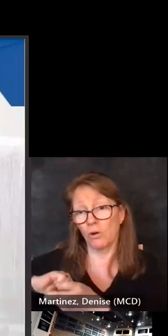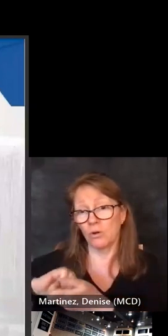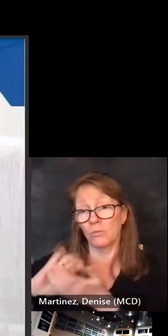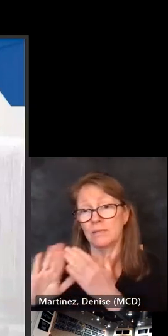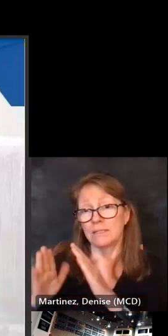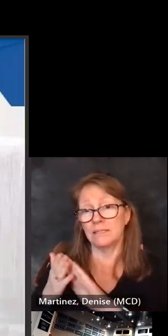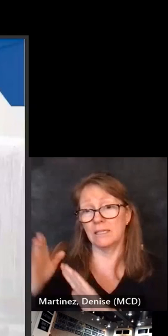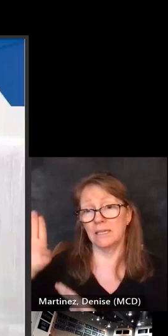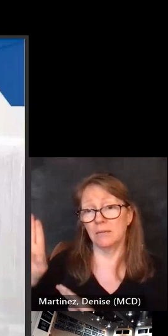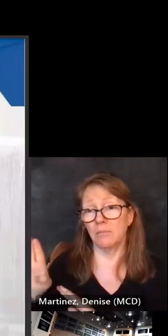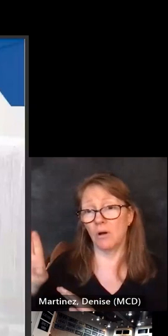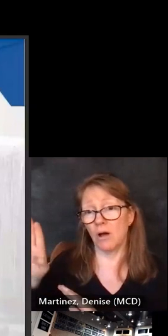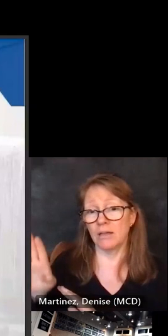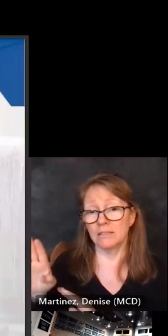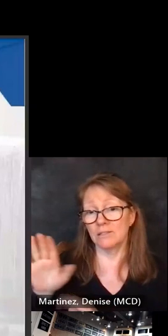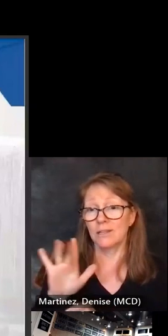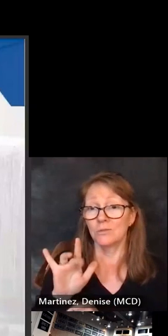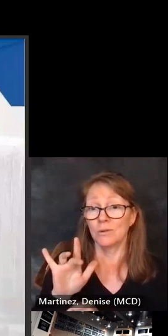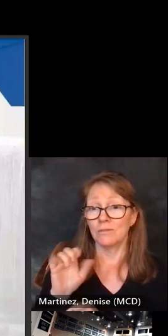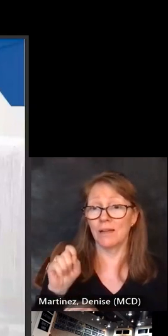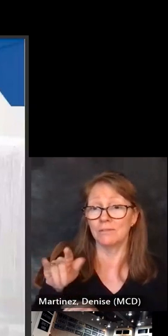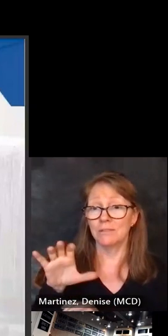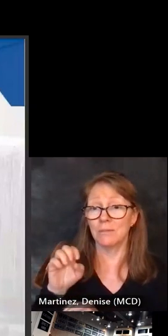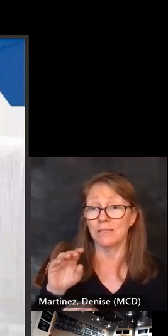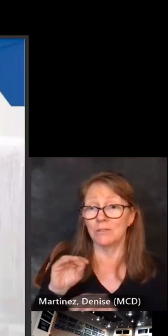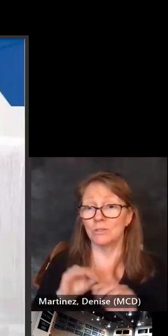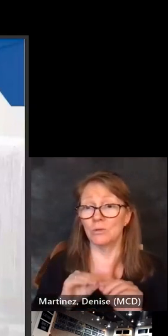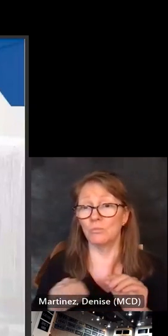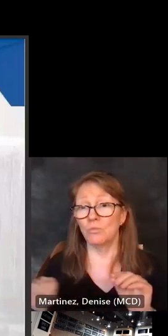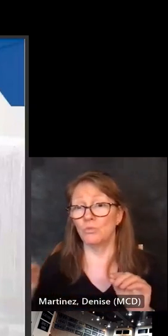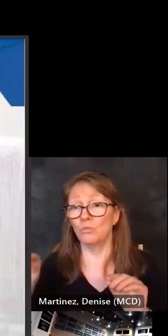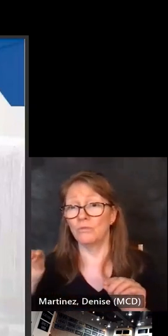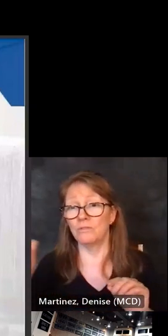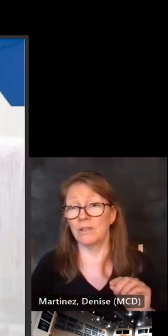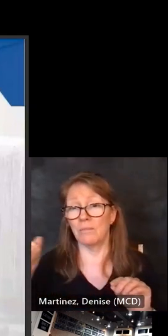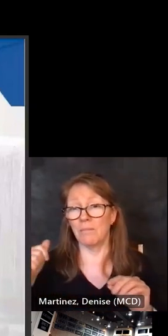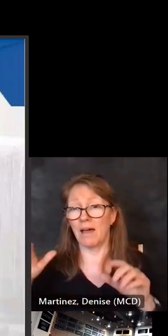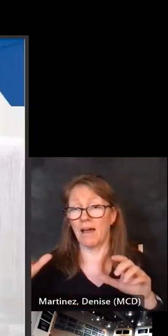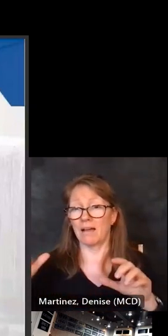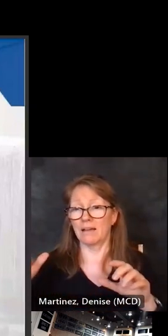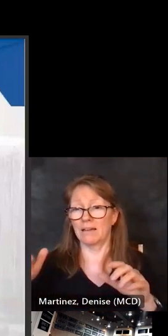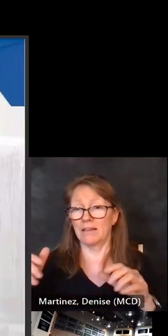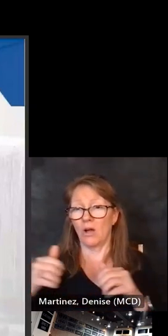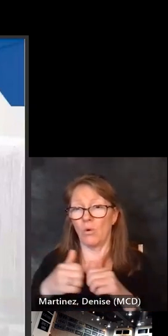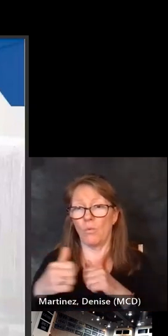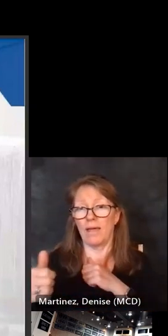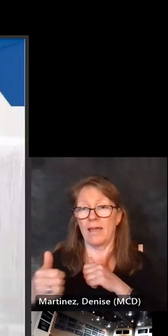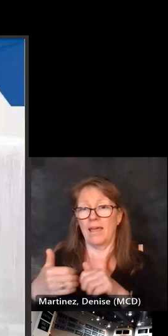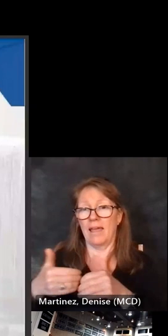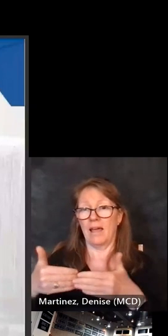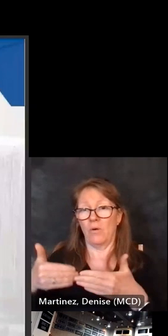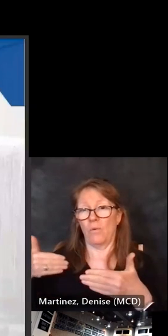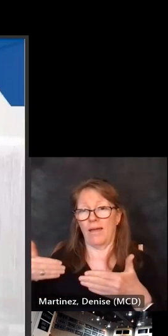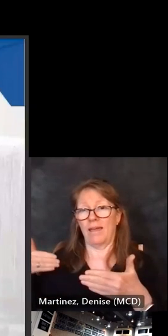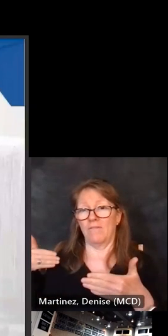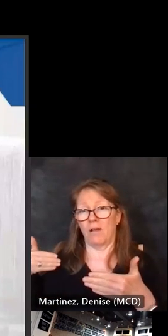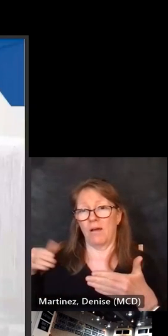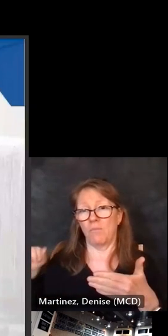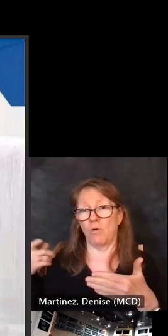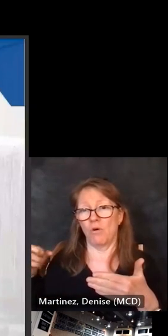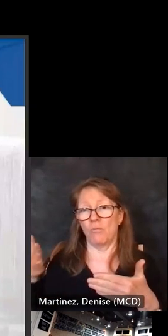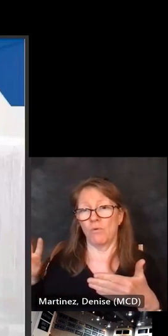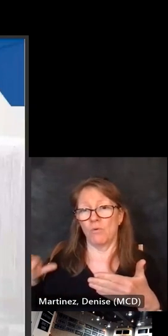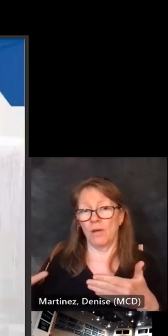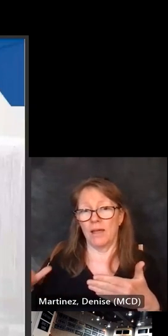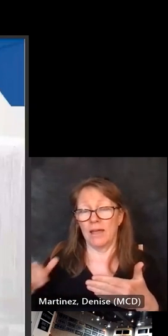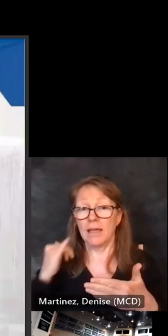that 25-space parking lot up to the back corner of the site, away from the Arborway, if we can find a way to kind of maybe do a parking